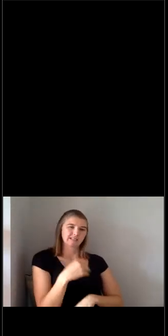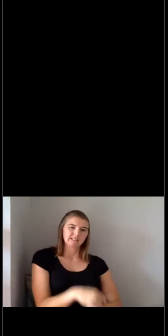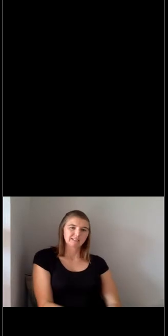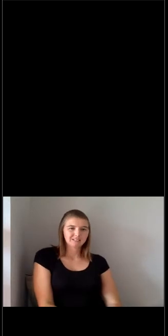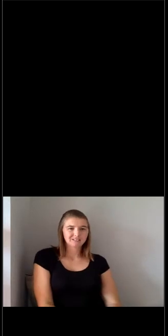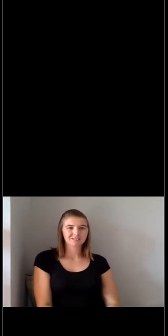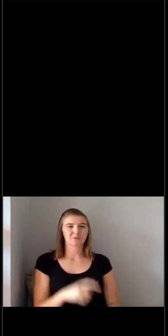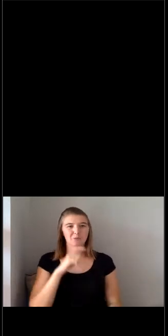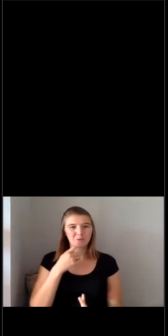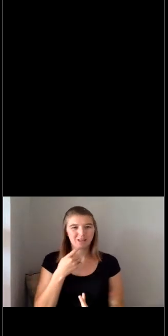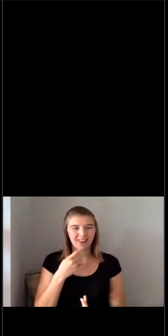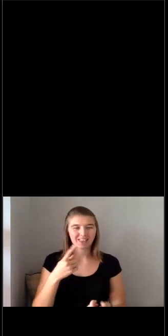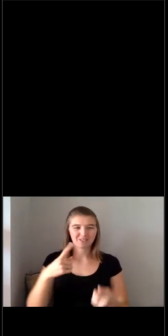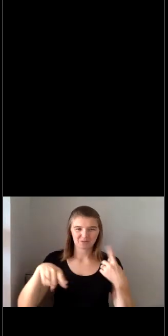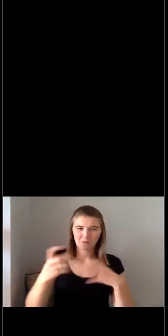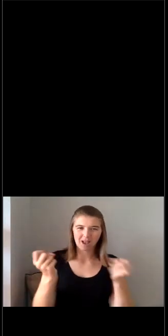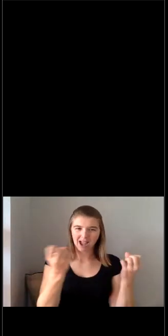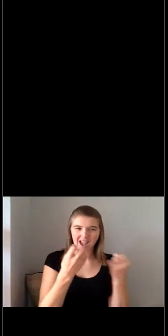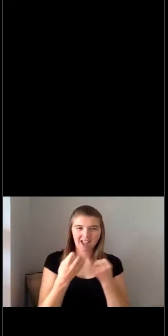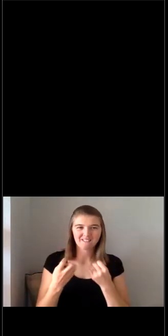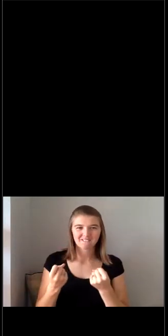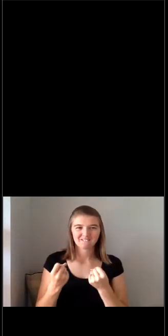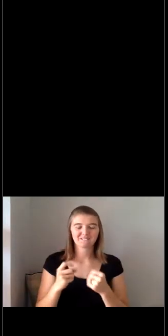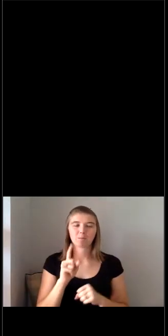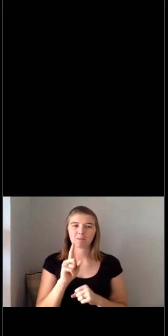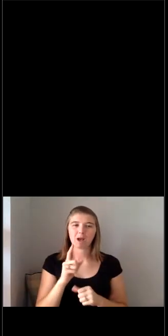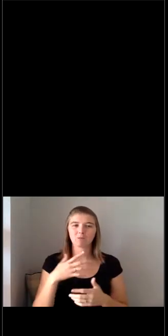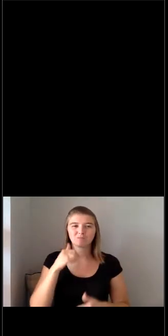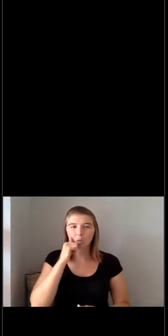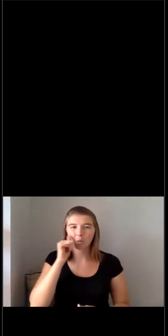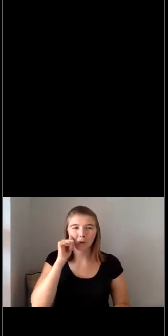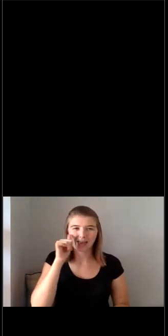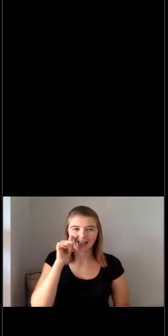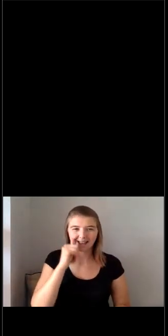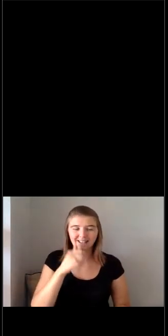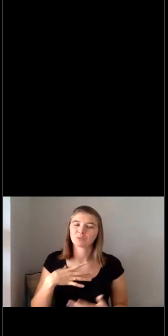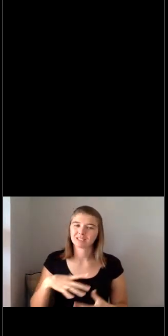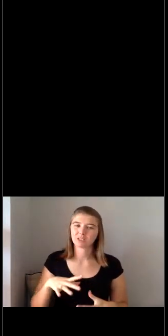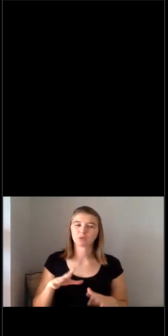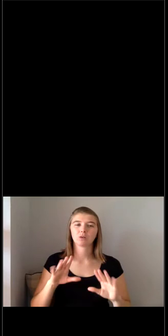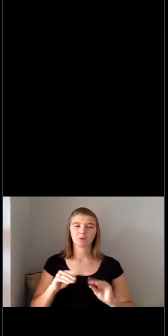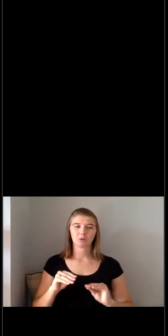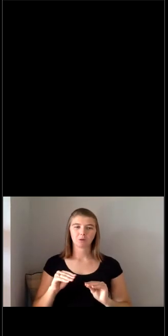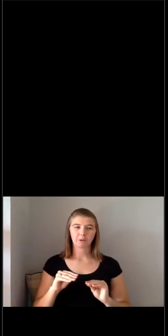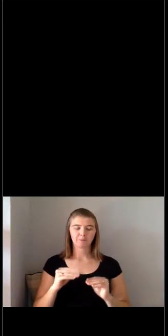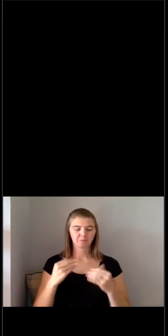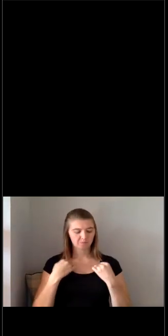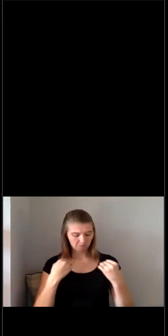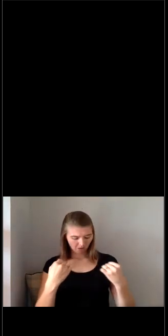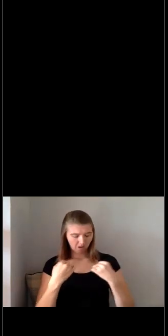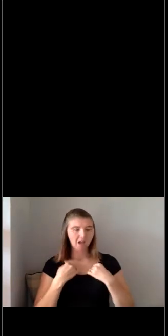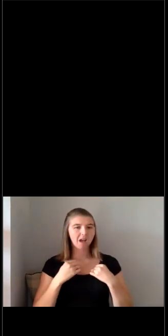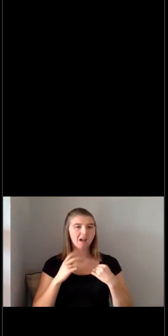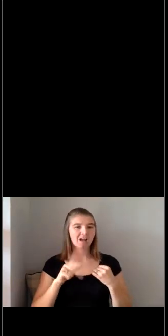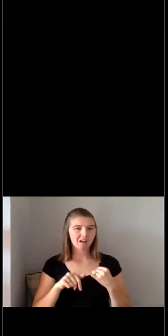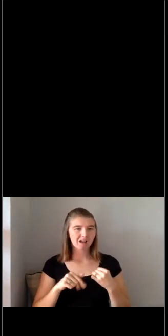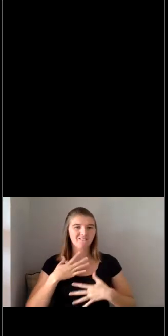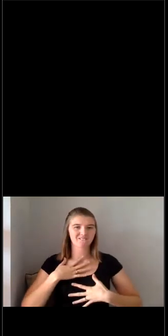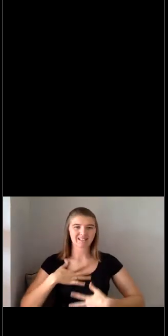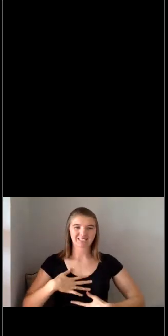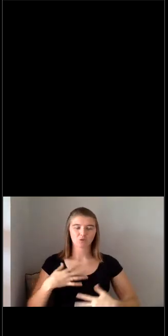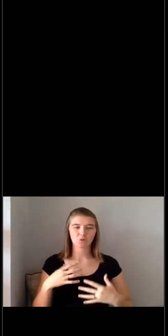trying to optimize those benefits in a very short period of time by imagining parts of our body becoming lucid. It doesn't have to be the shoulders and neck, it